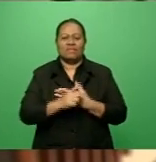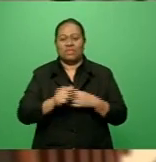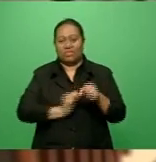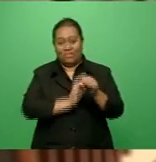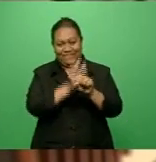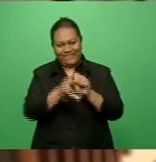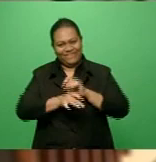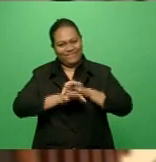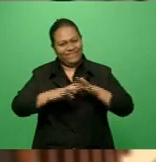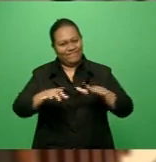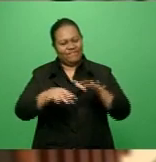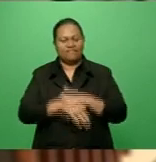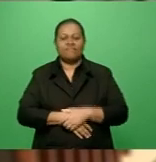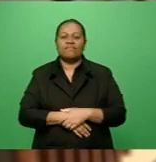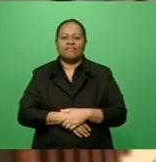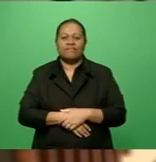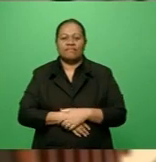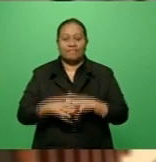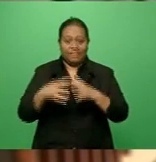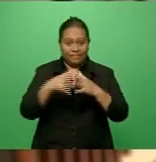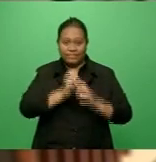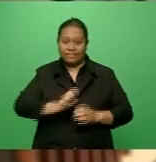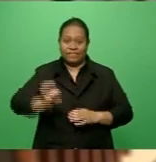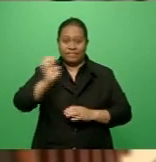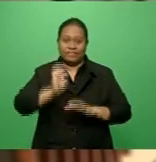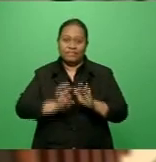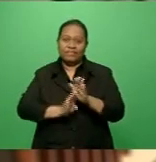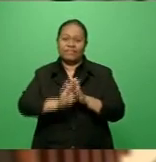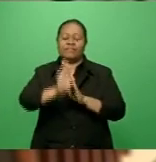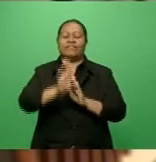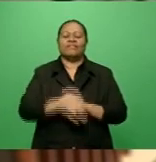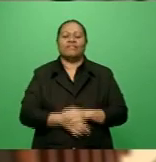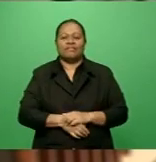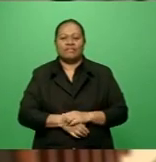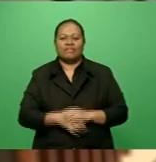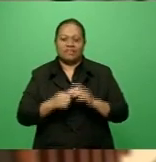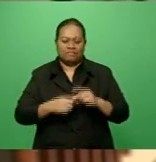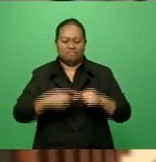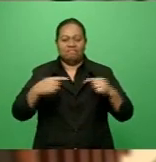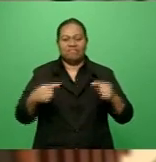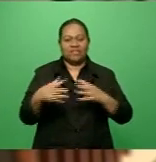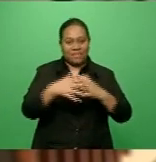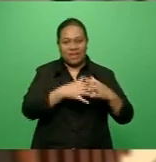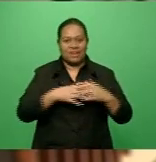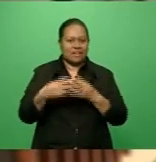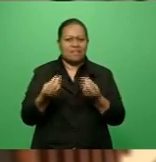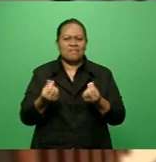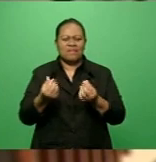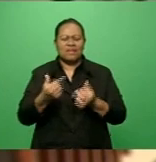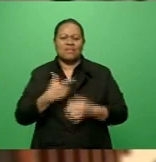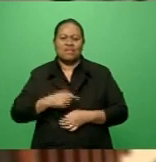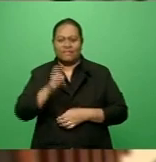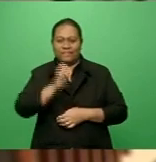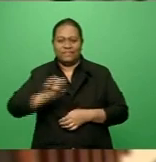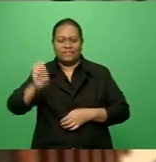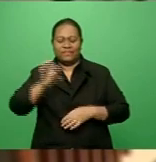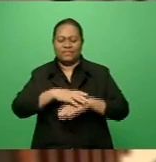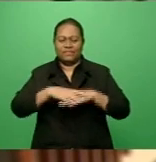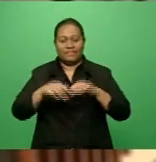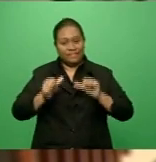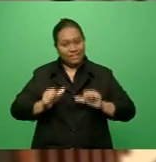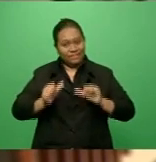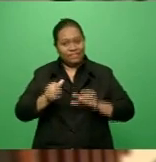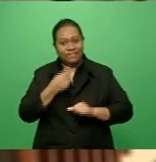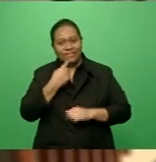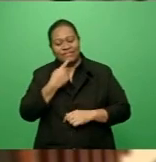COVID-19 pandemic. The euro rose to a one-week high against the US dollar, after European Central Bank President